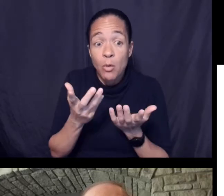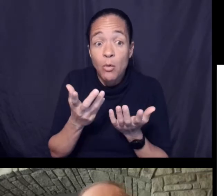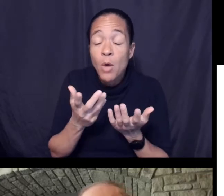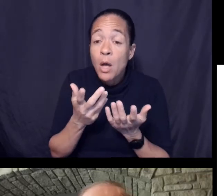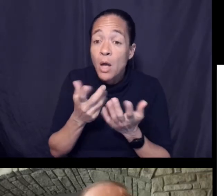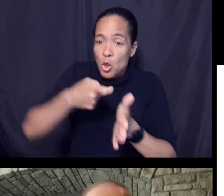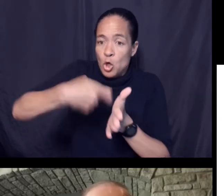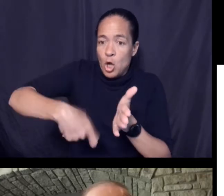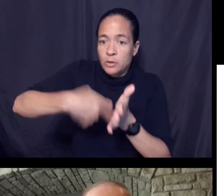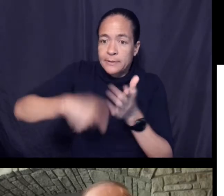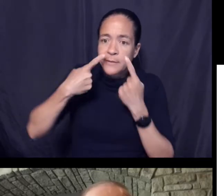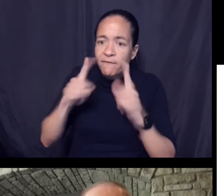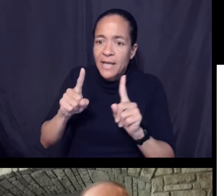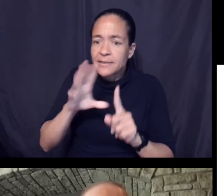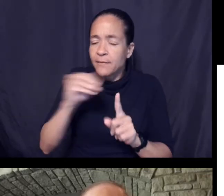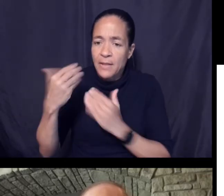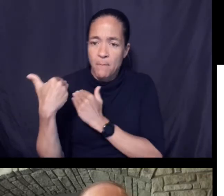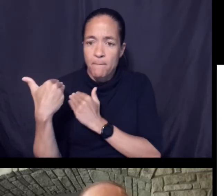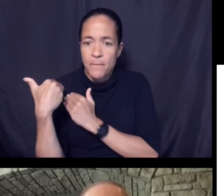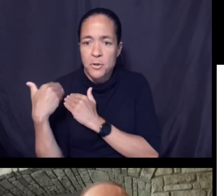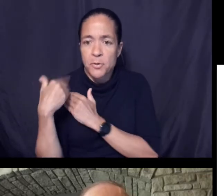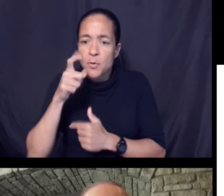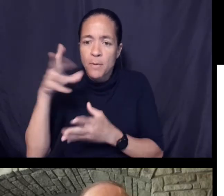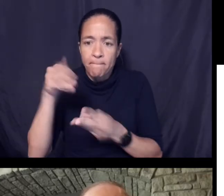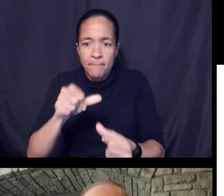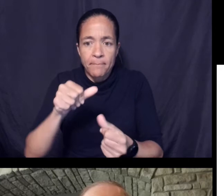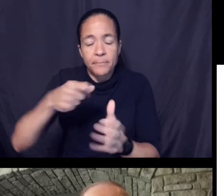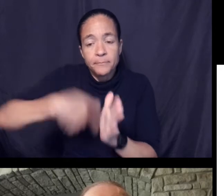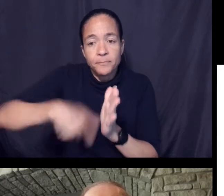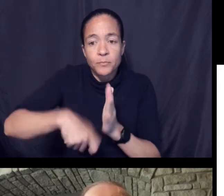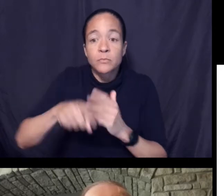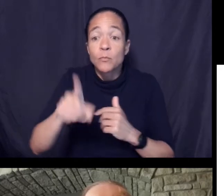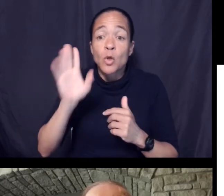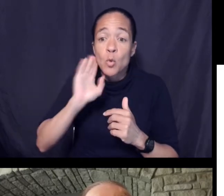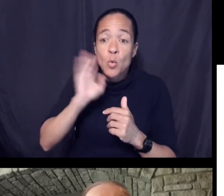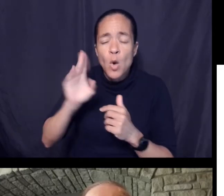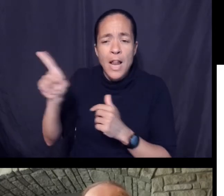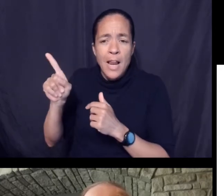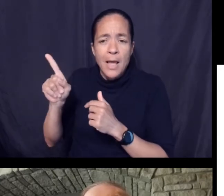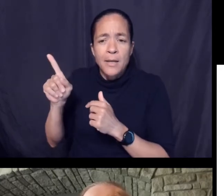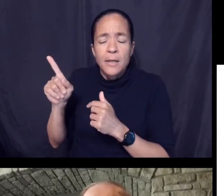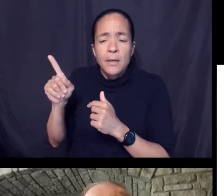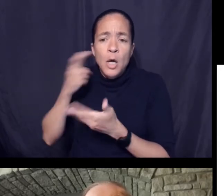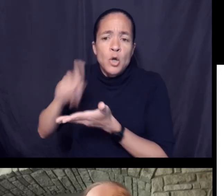is the cost effectiveness and the burden of the disease. And as you will hear in some